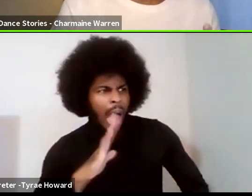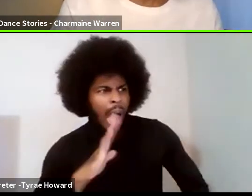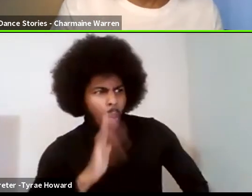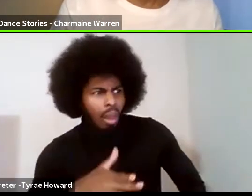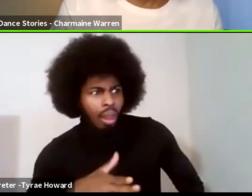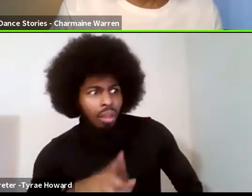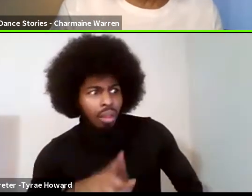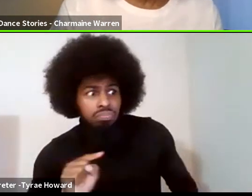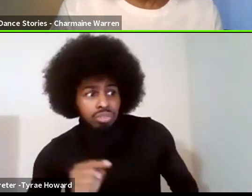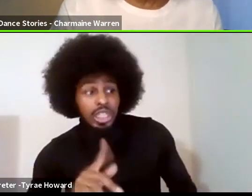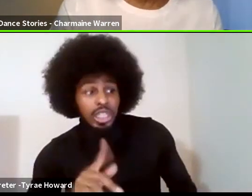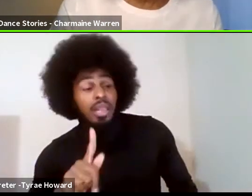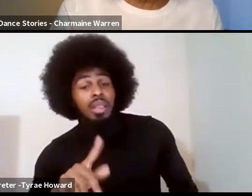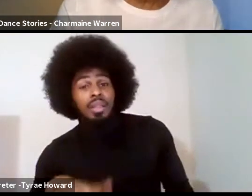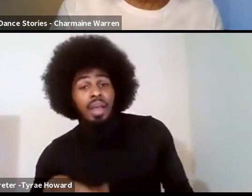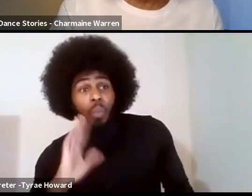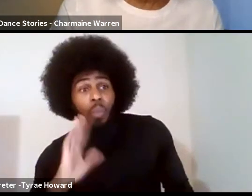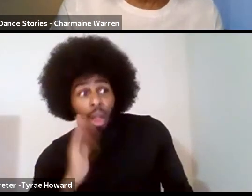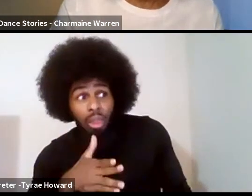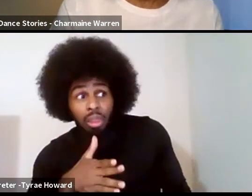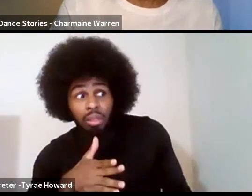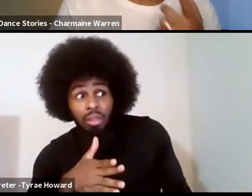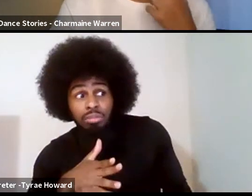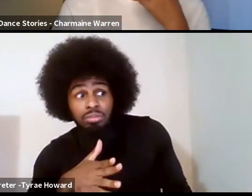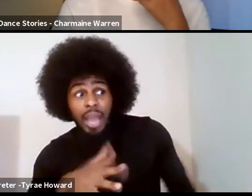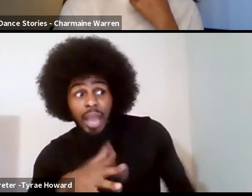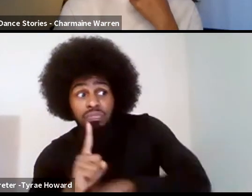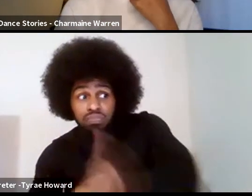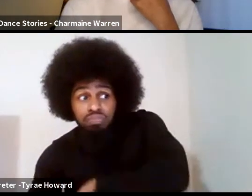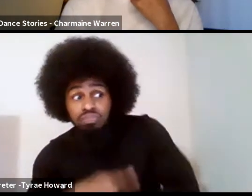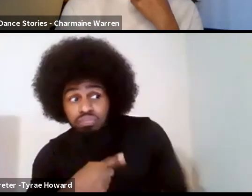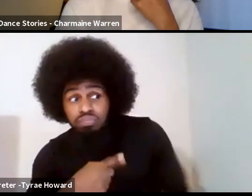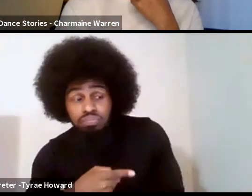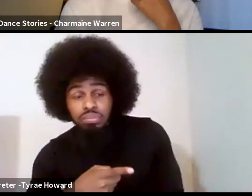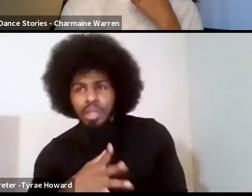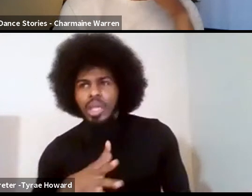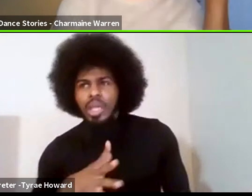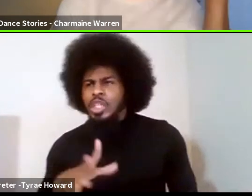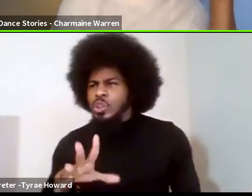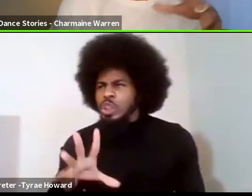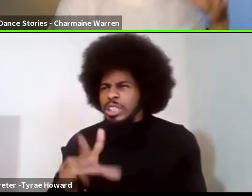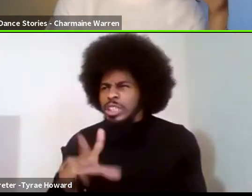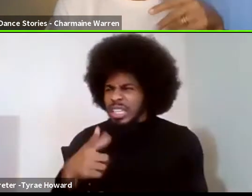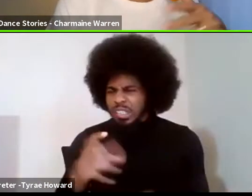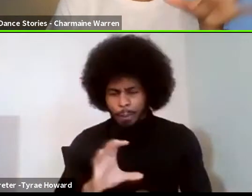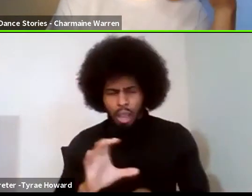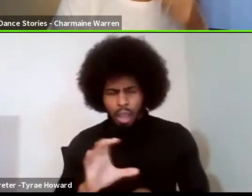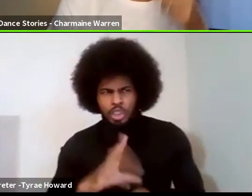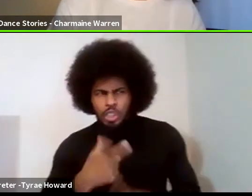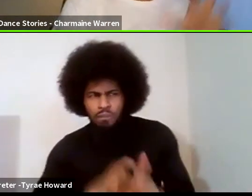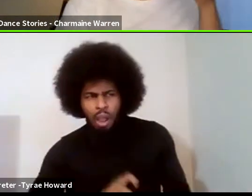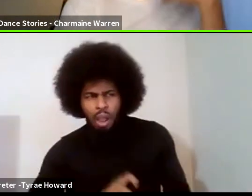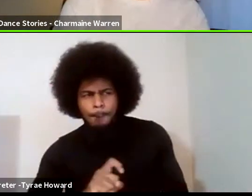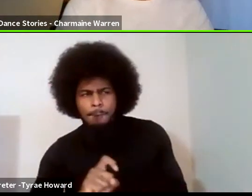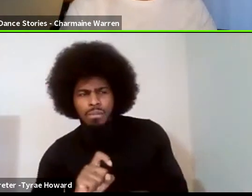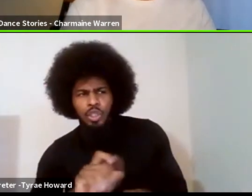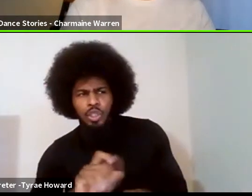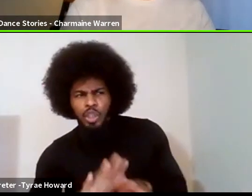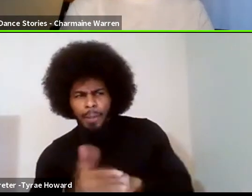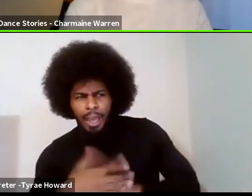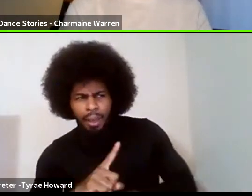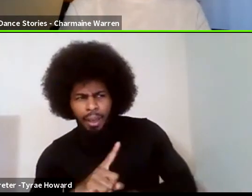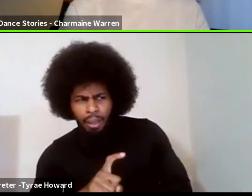Wait. Is Nadine from Jamaica? No. Nadine is from Trinidad. Well, same thing. Well, not really, but not